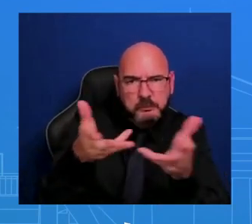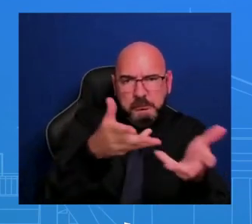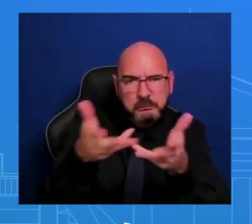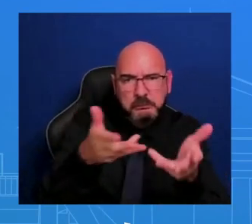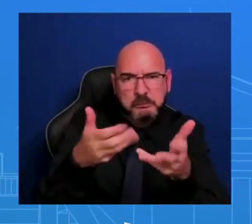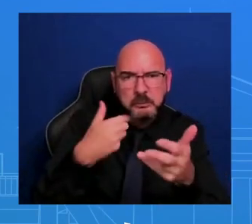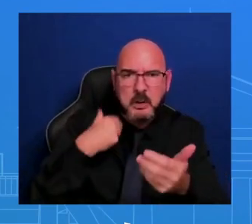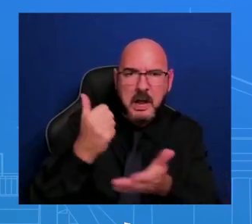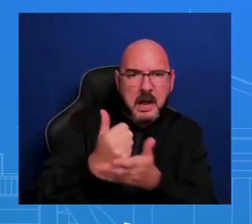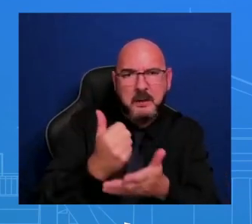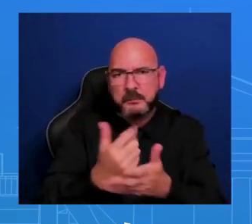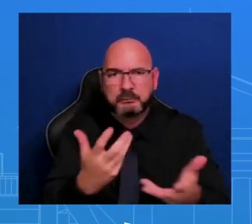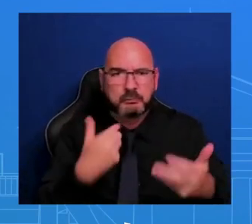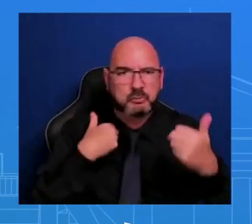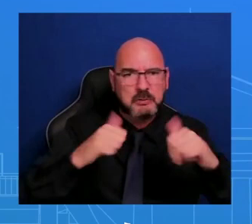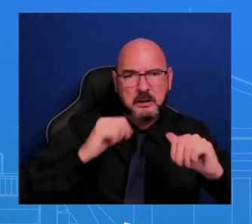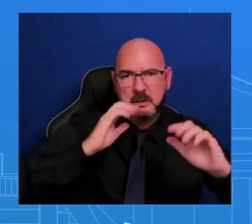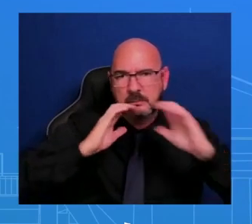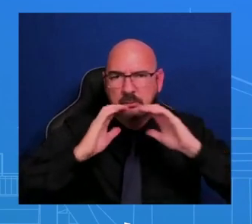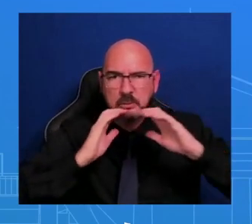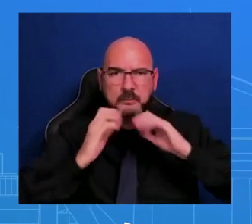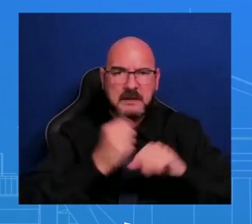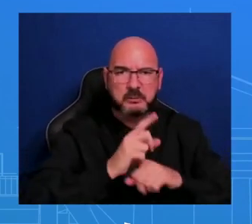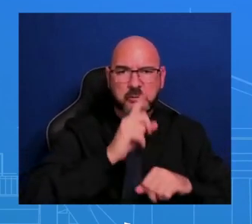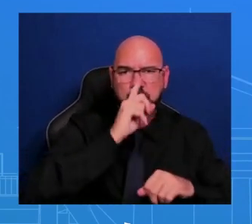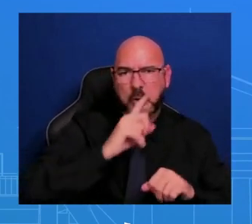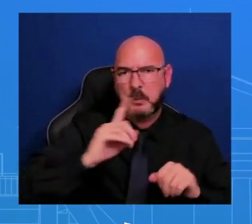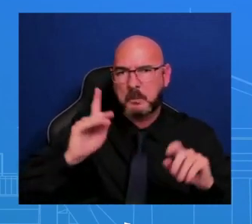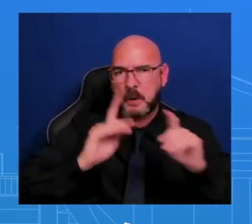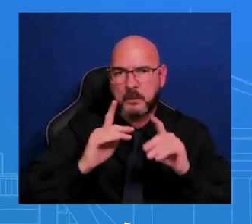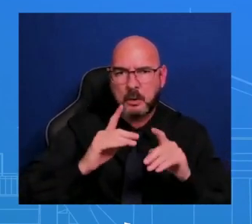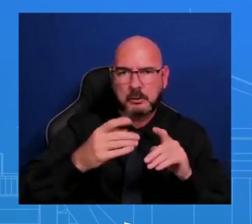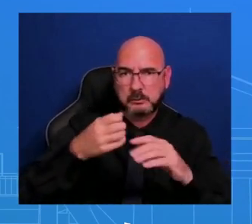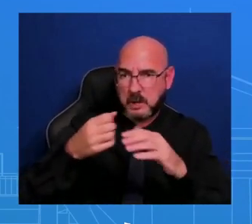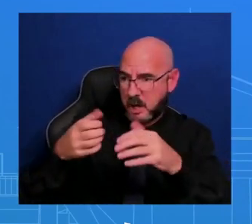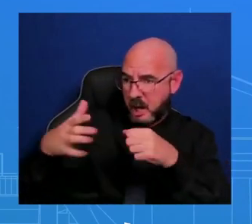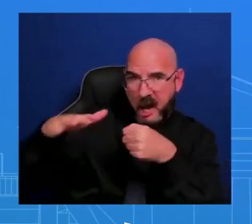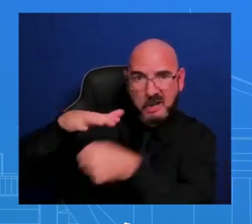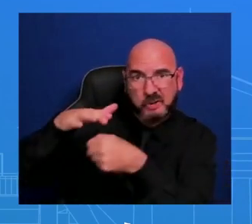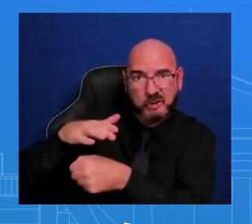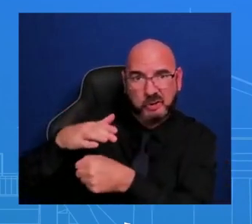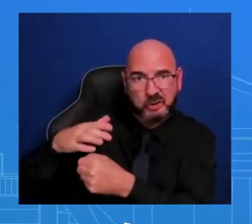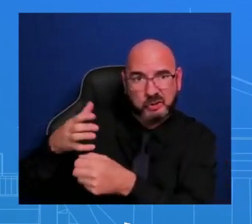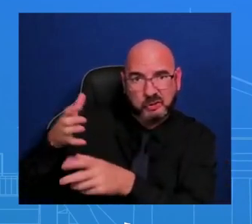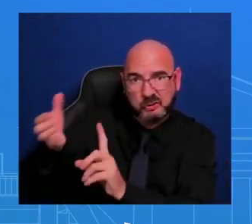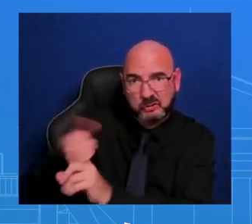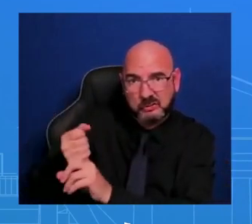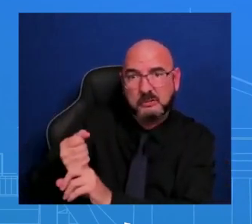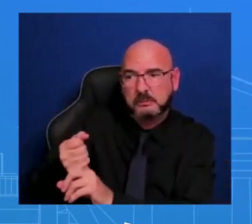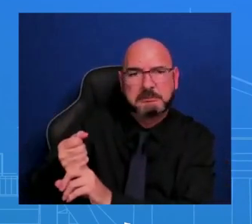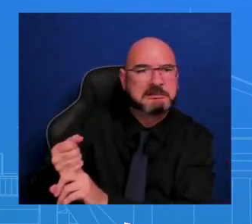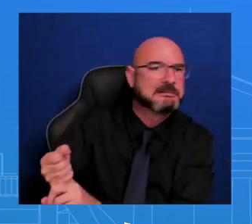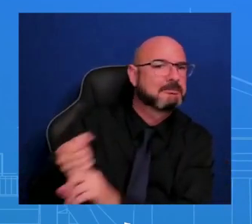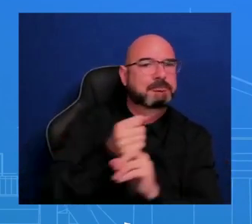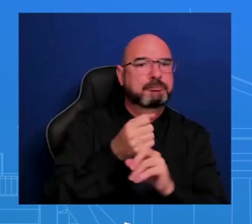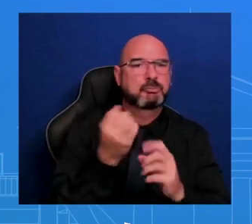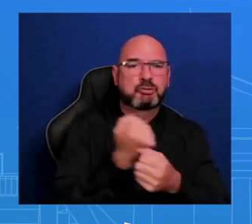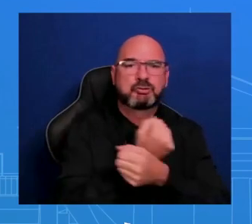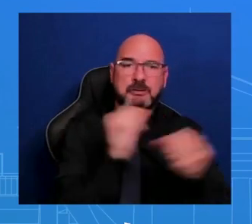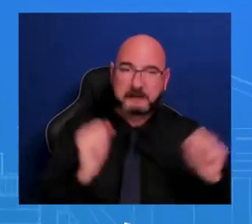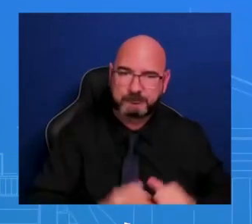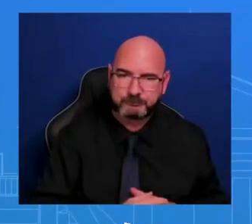that's going to be our focus. Go ahead. Thanks. On the House Speaker race, the odds are whoever Republicans end up